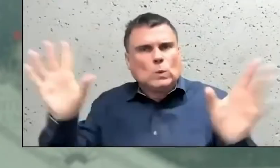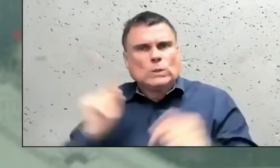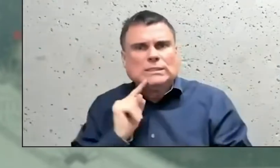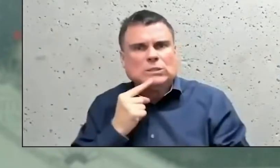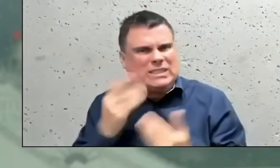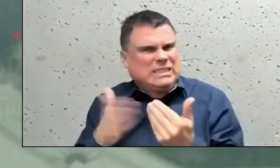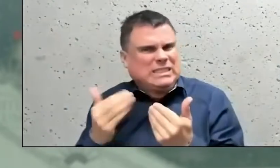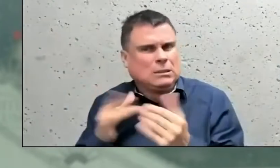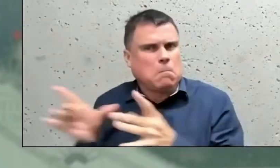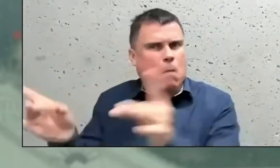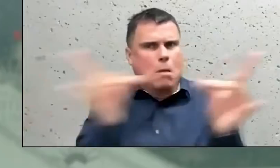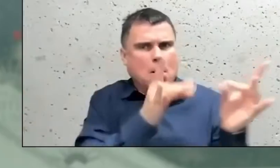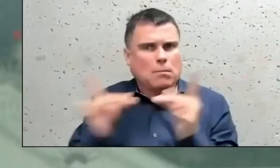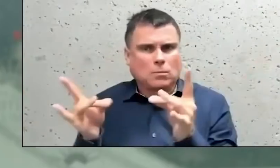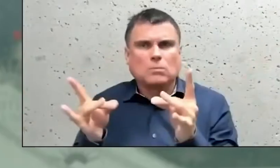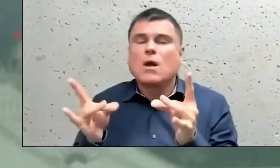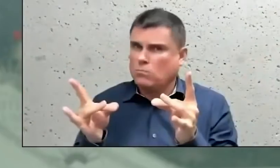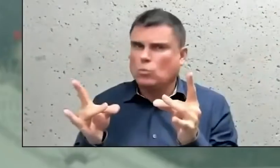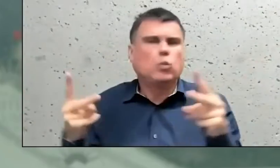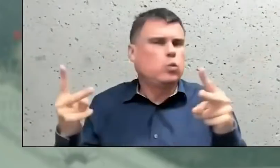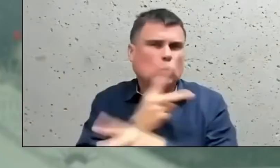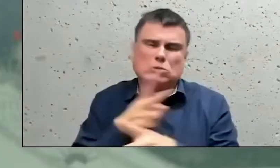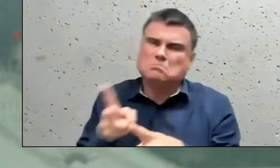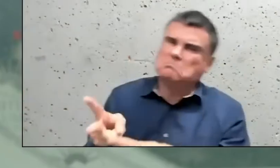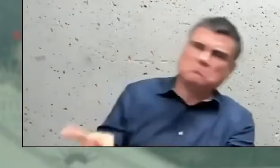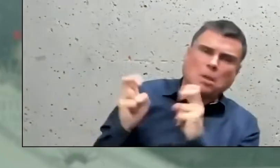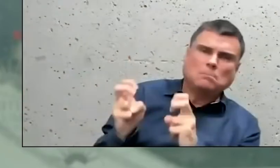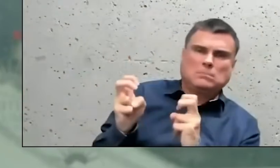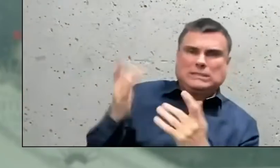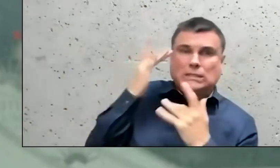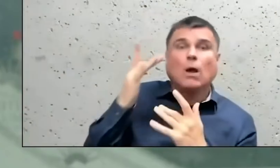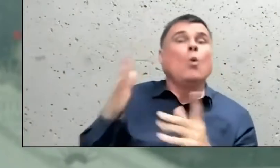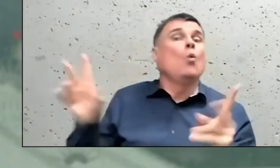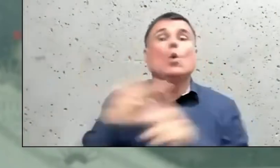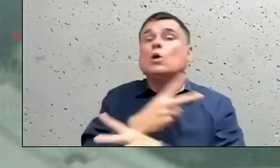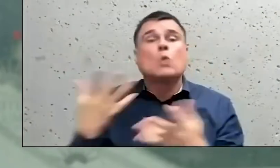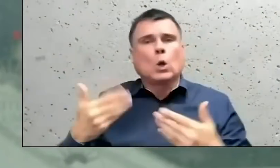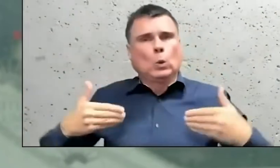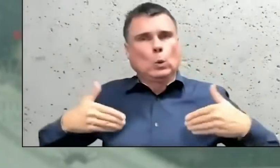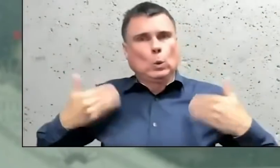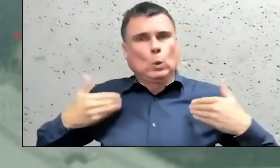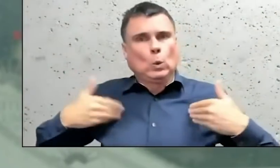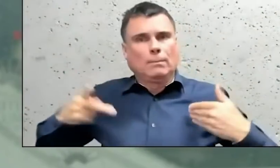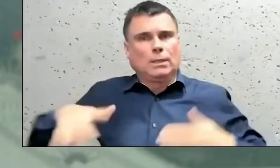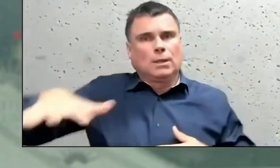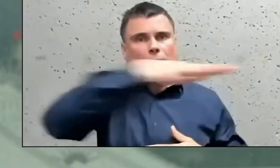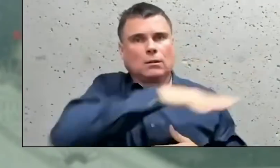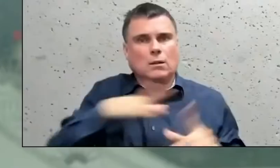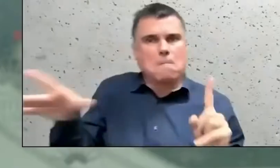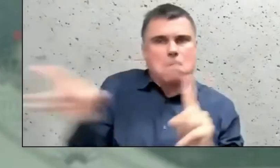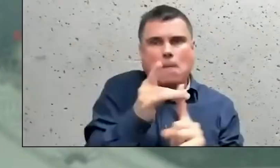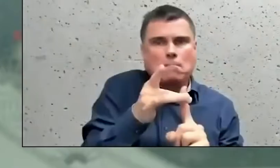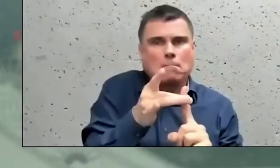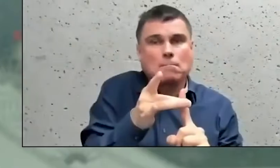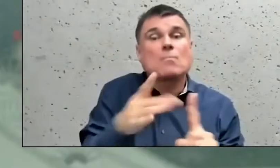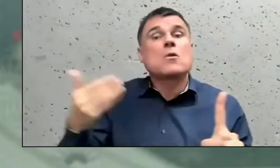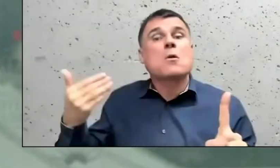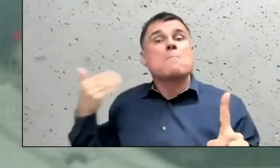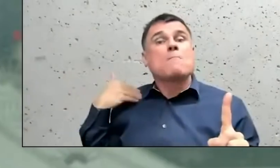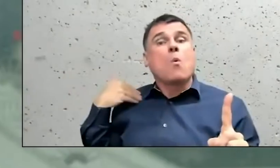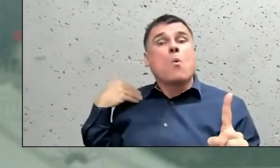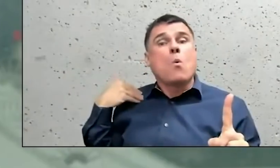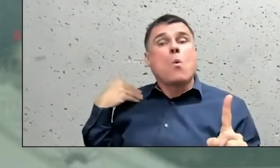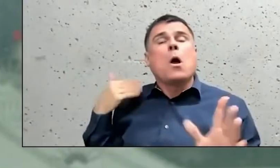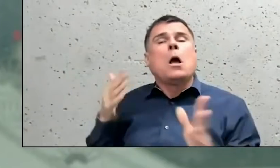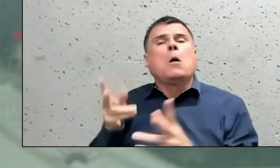illness, particularly in younger people who did not have very severe illnesses for most of this pandemic. That has